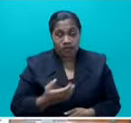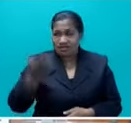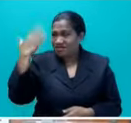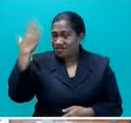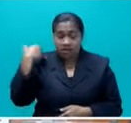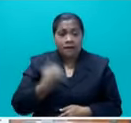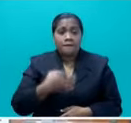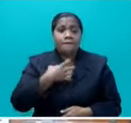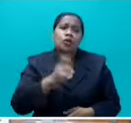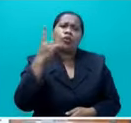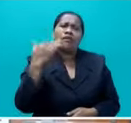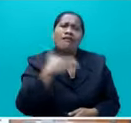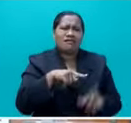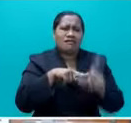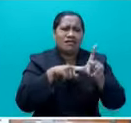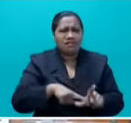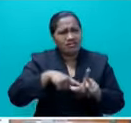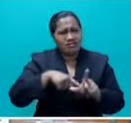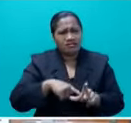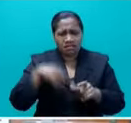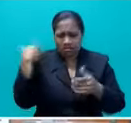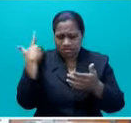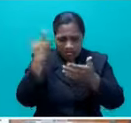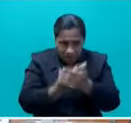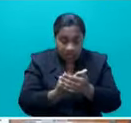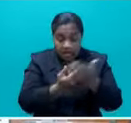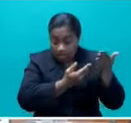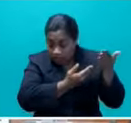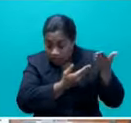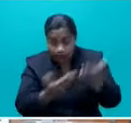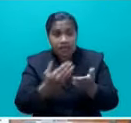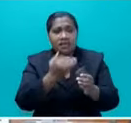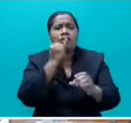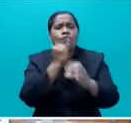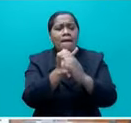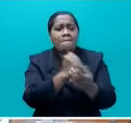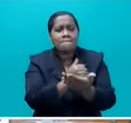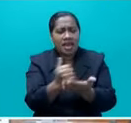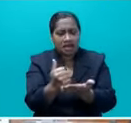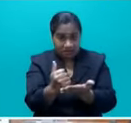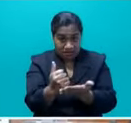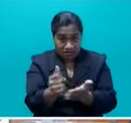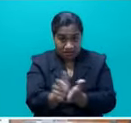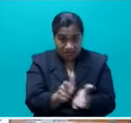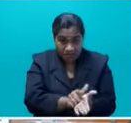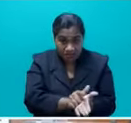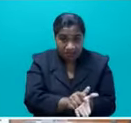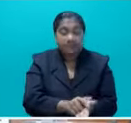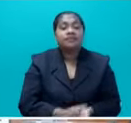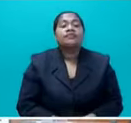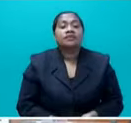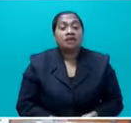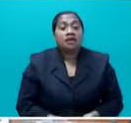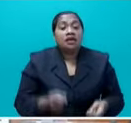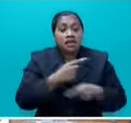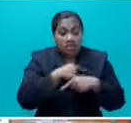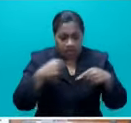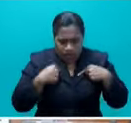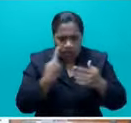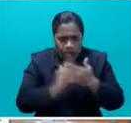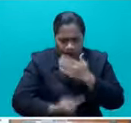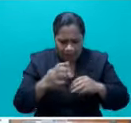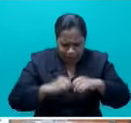years old, and brought in the Crimes Act, where, Mr. Speaker, sir, we enlarged the scope